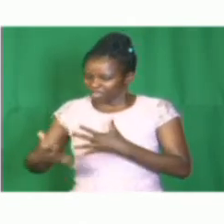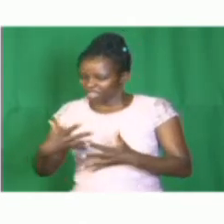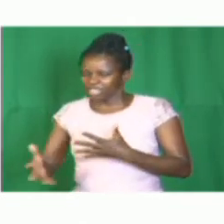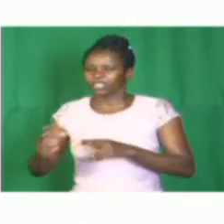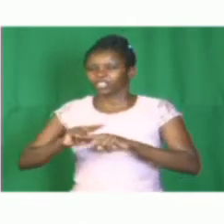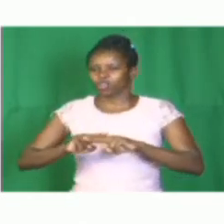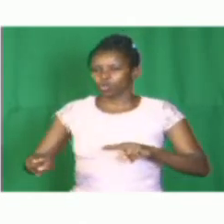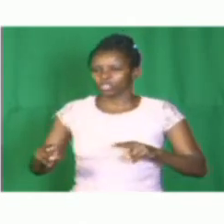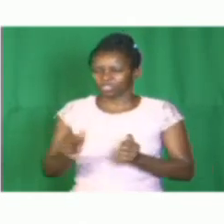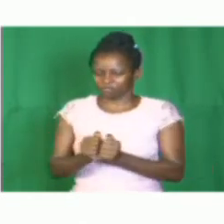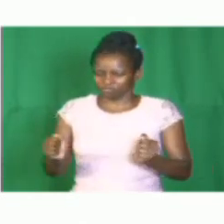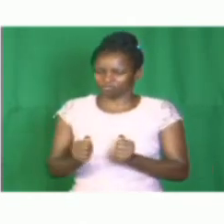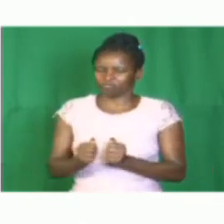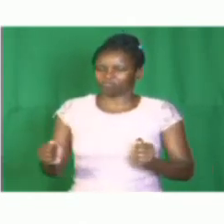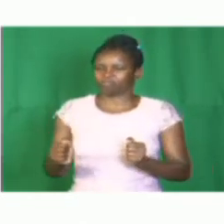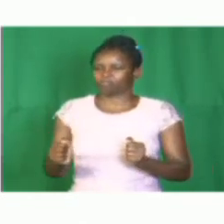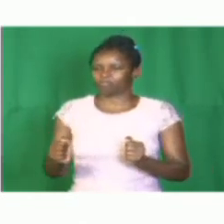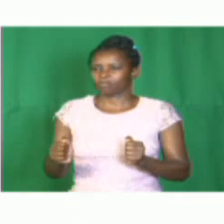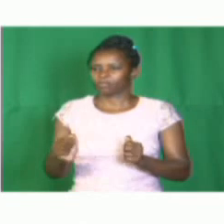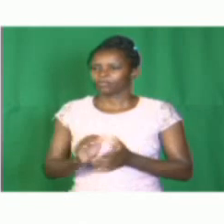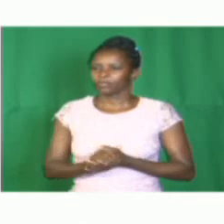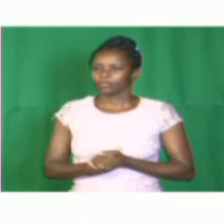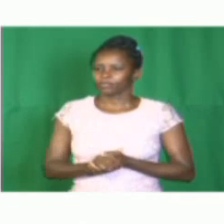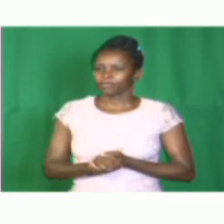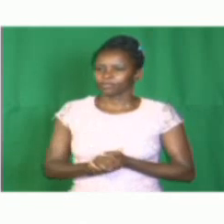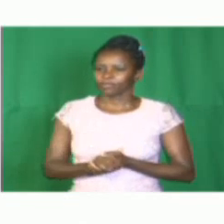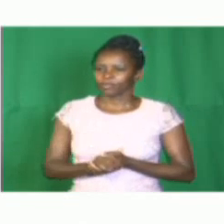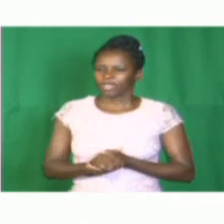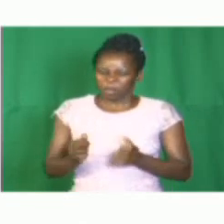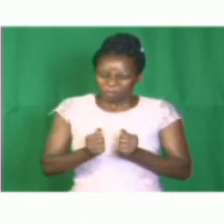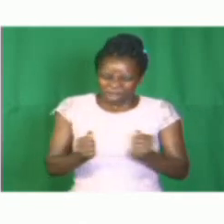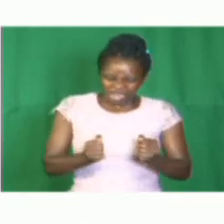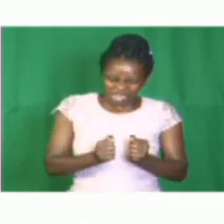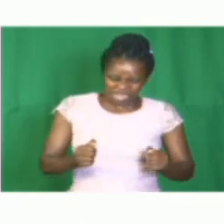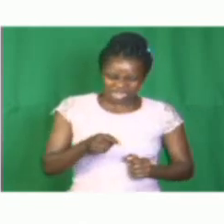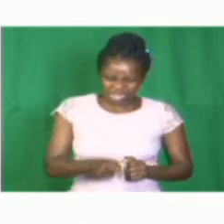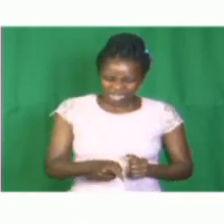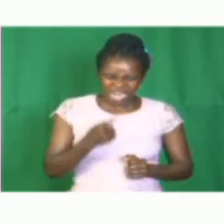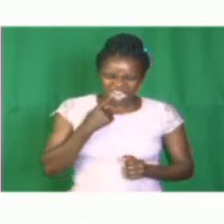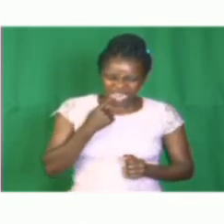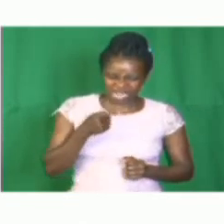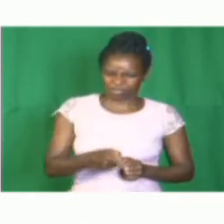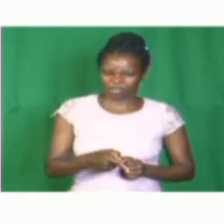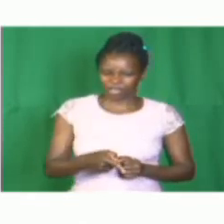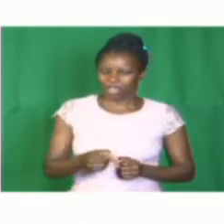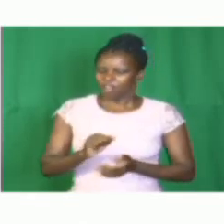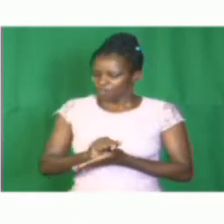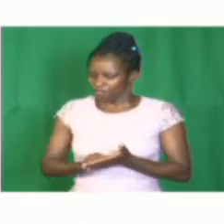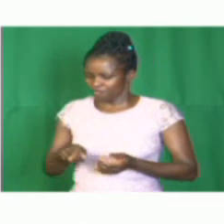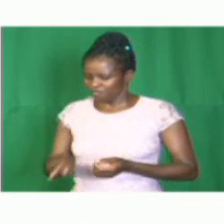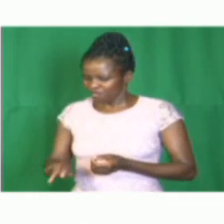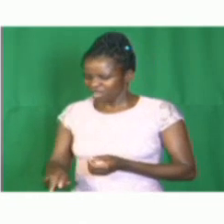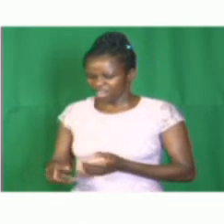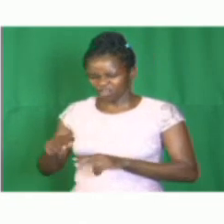is used to separate a mixture of magnetic solids from non-magnetic